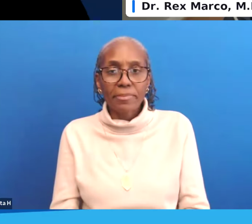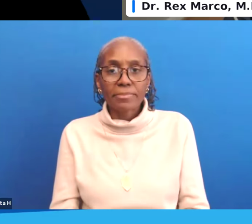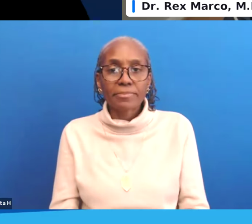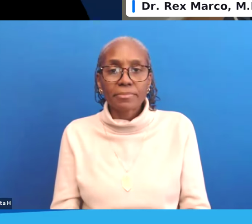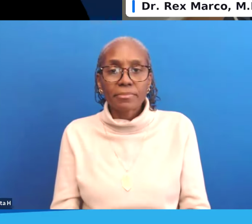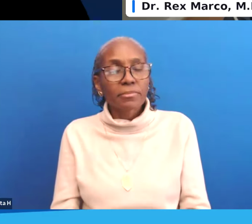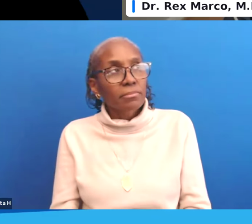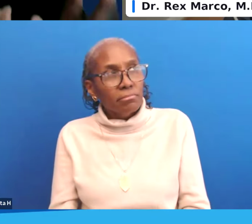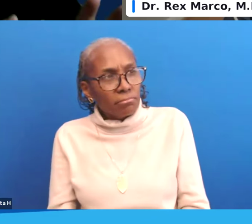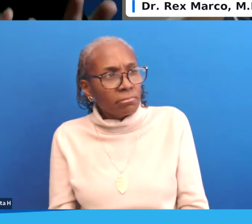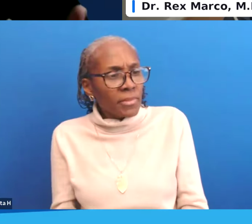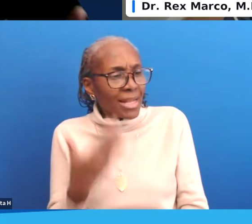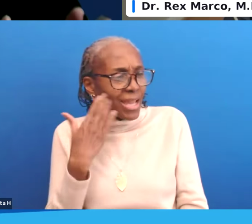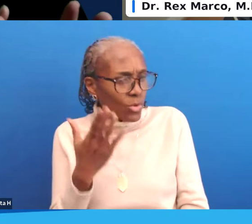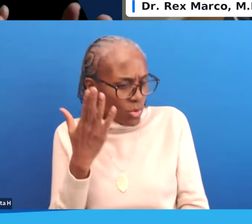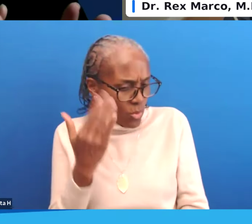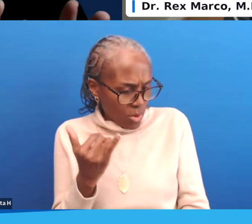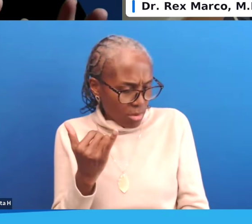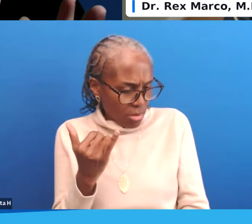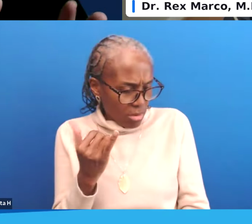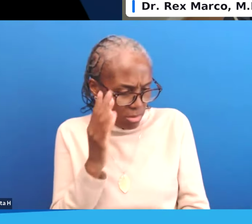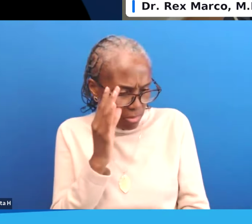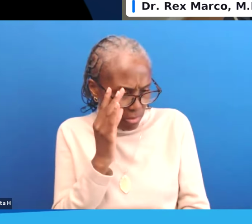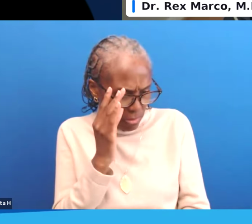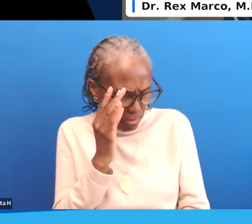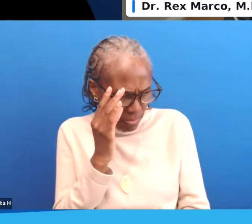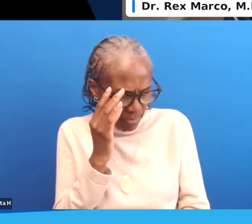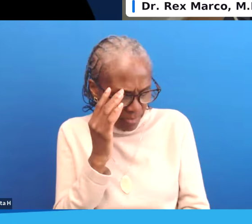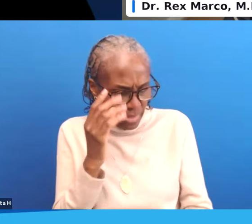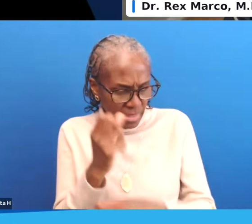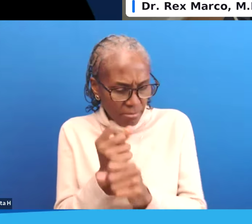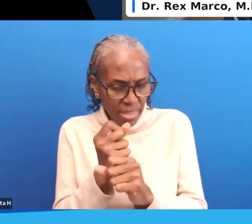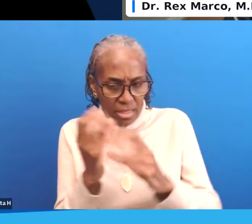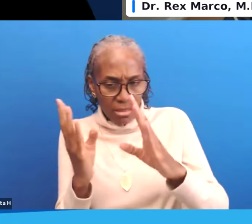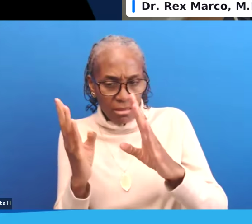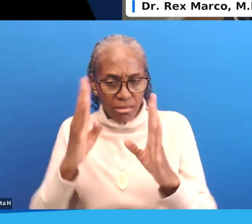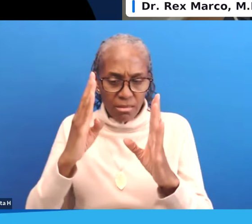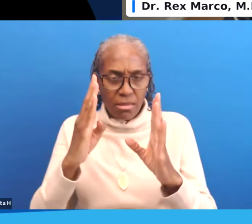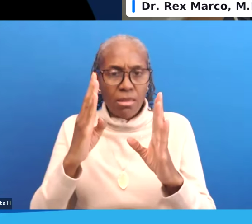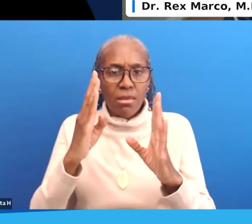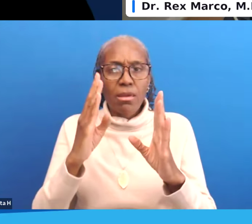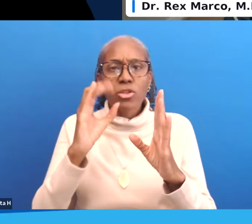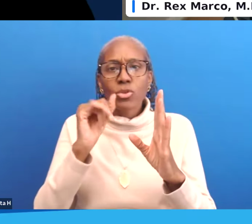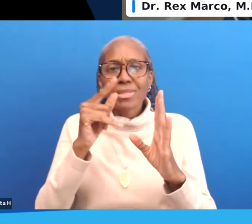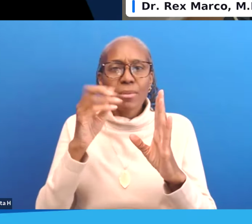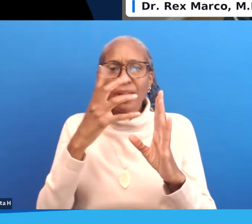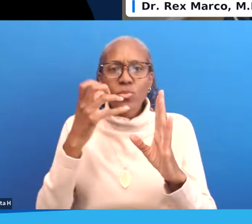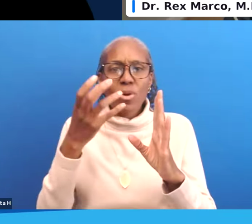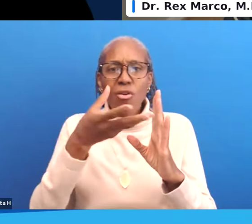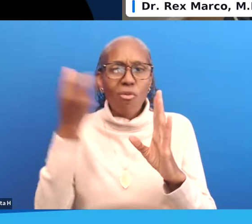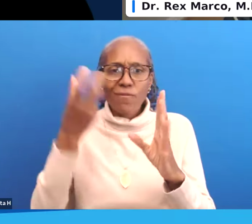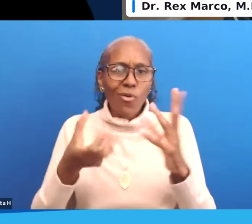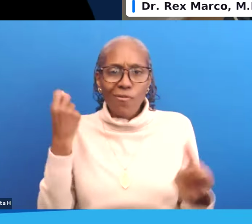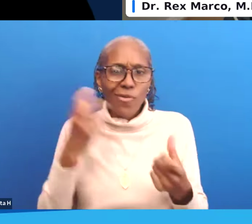Yeah, I don't know why if that's making the correction to stabilize your spine, I don't know why you'd want to take that